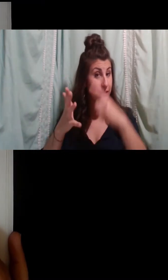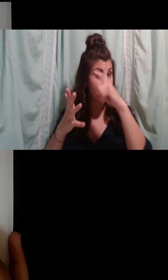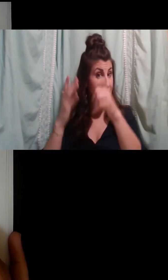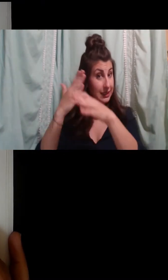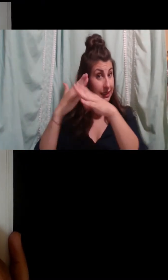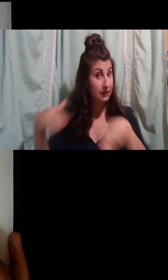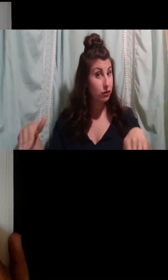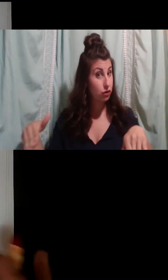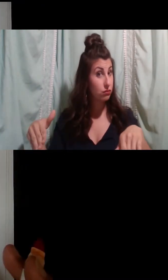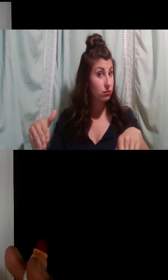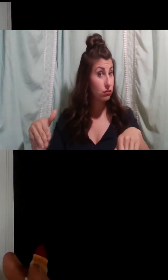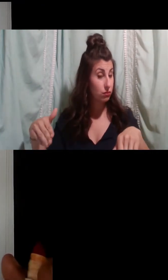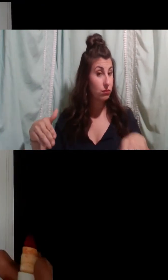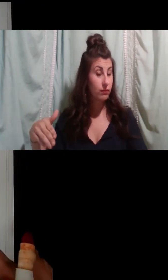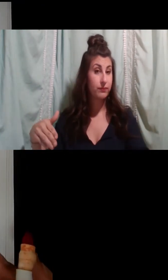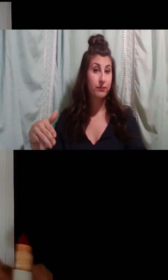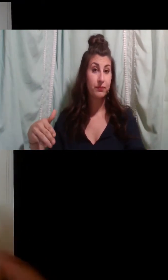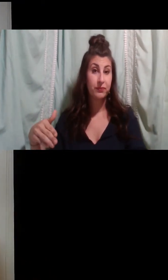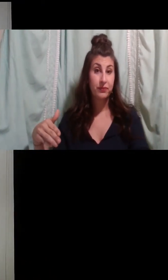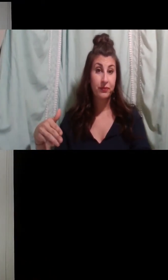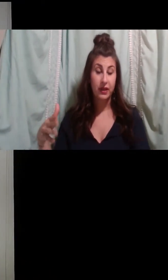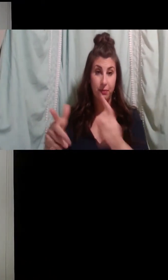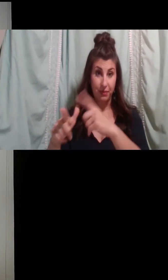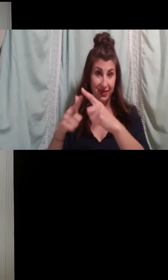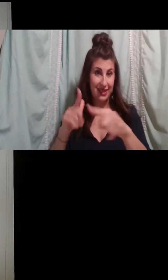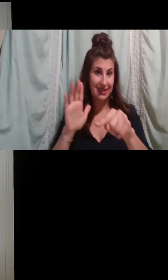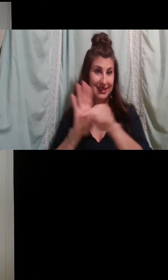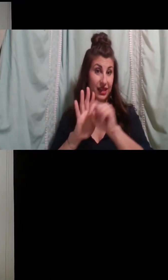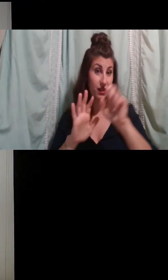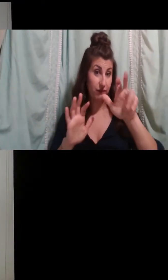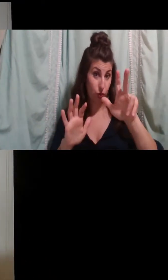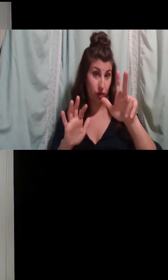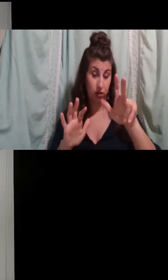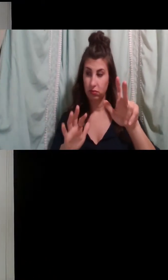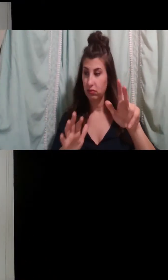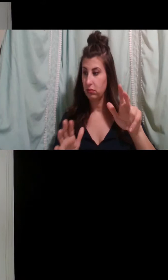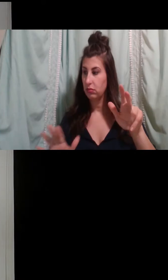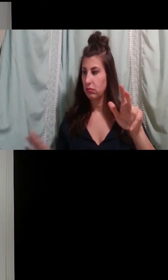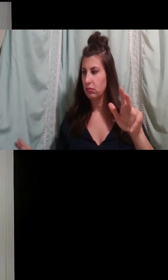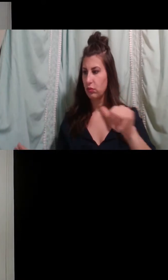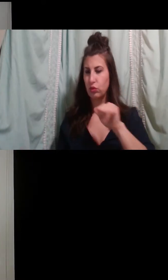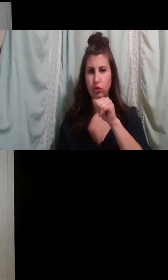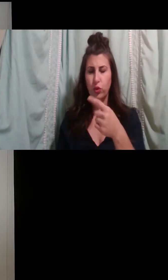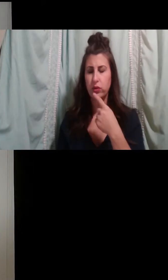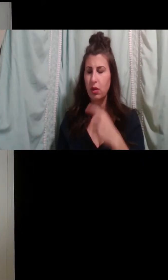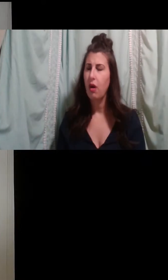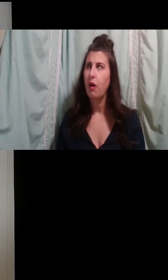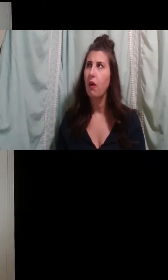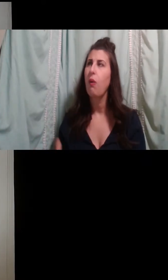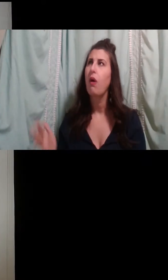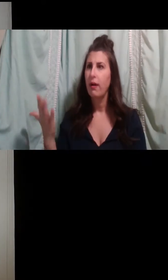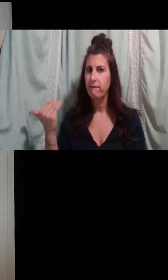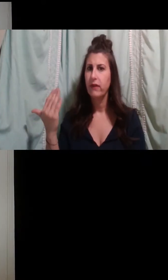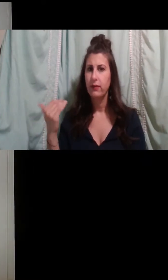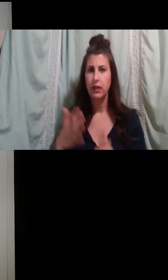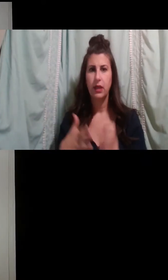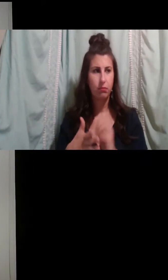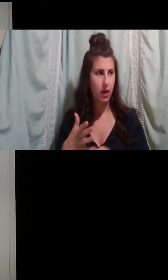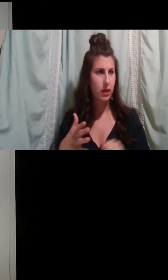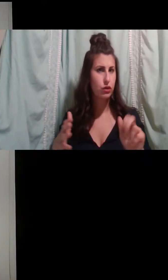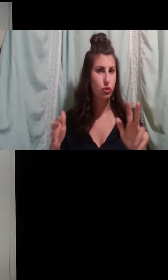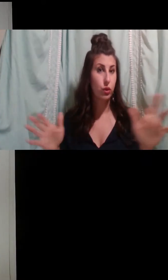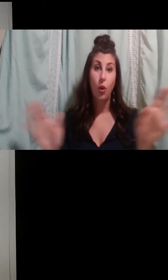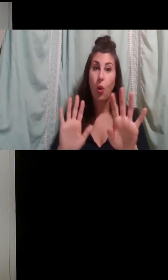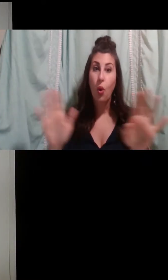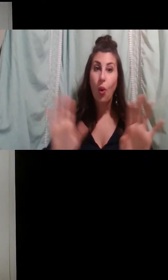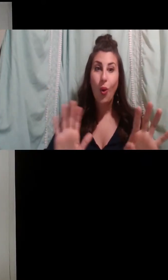it's a division, it's a fraction, but then it's negative 3. Okay, don't say, oh, 15 minus 3 because there's a